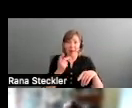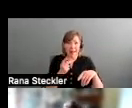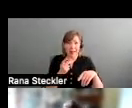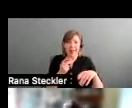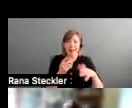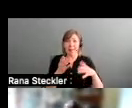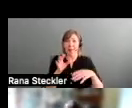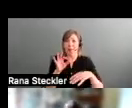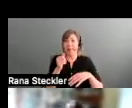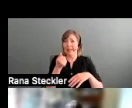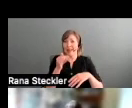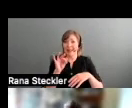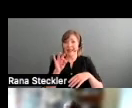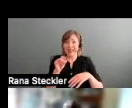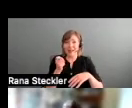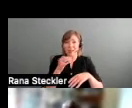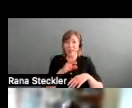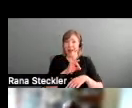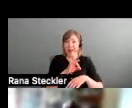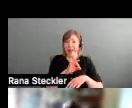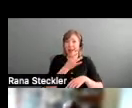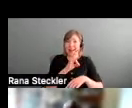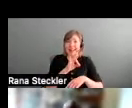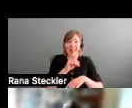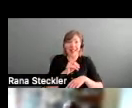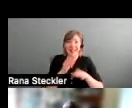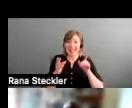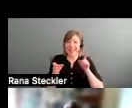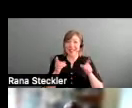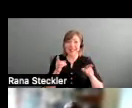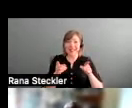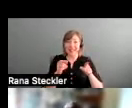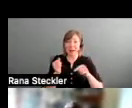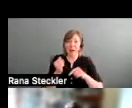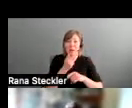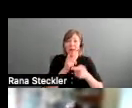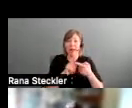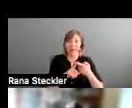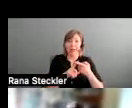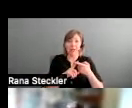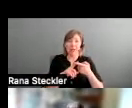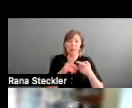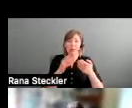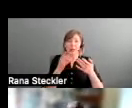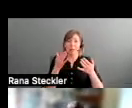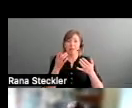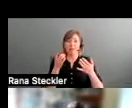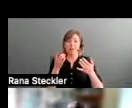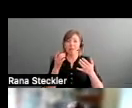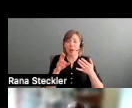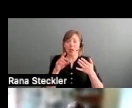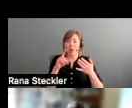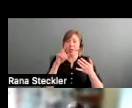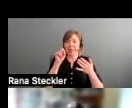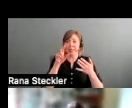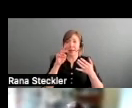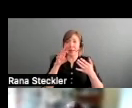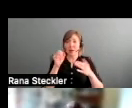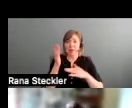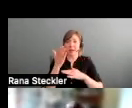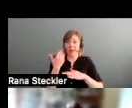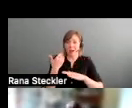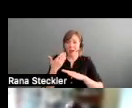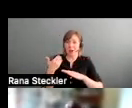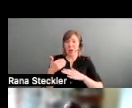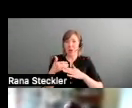maybe the 1980s, or maybe it's the 1880s, you know, to go back to Dr. Summers' talk